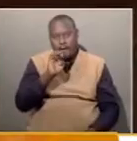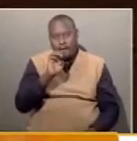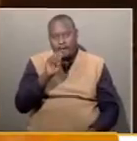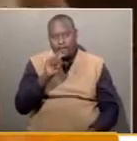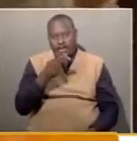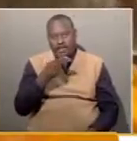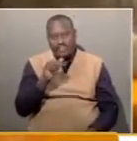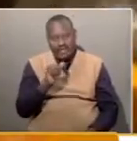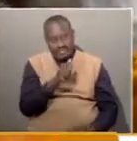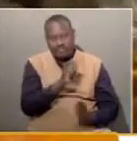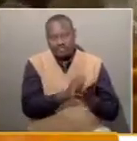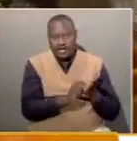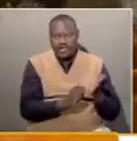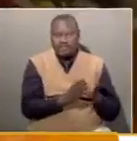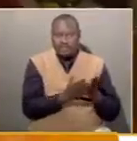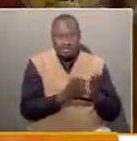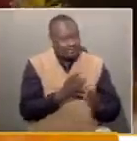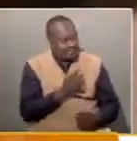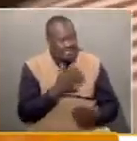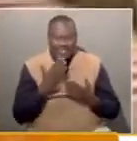Thank you for keeping your